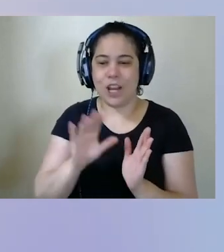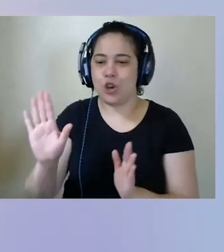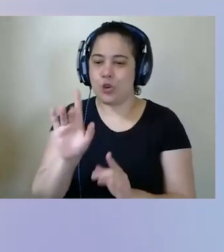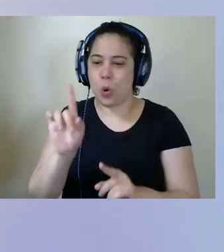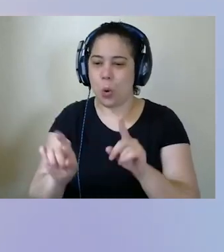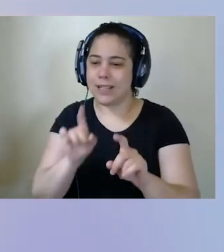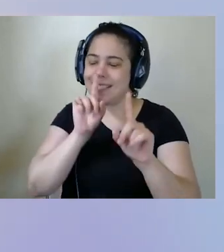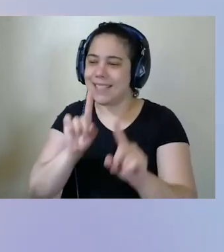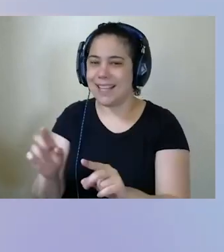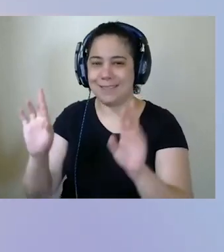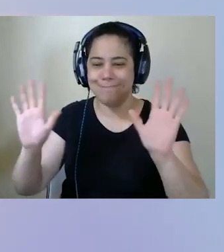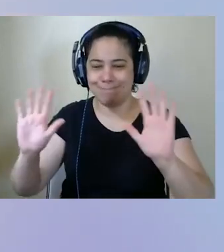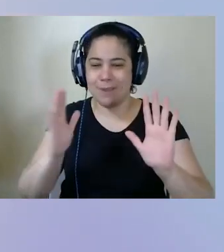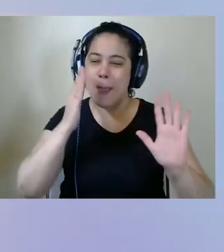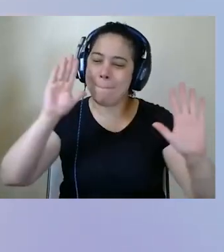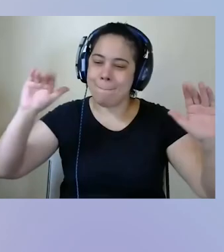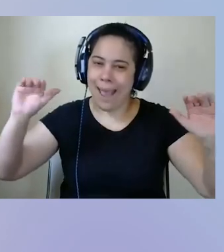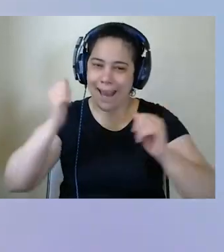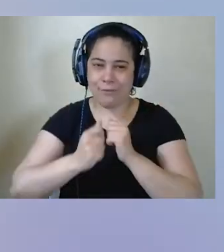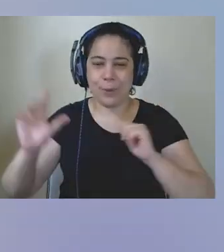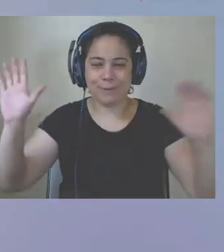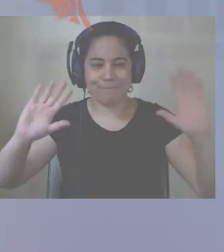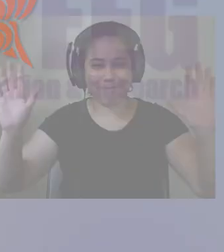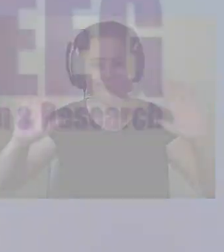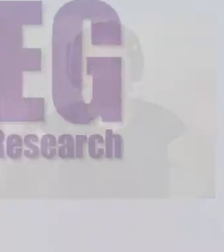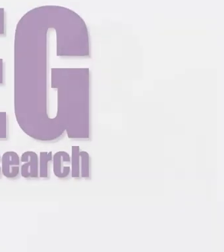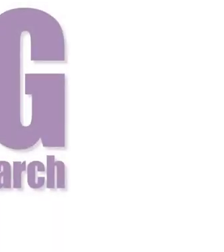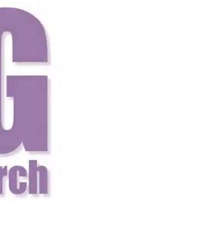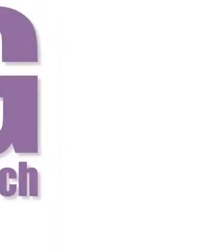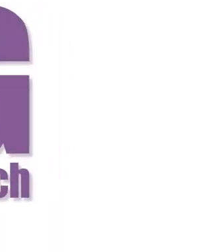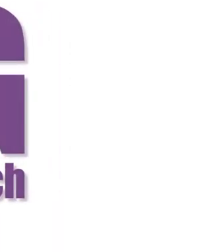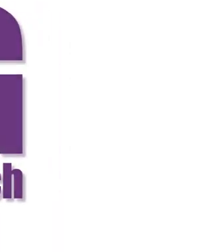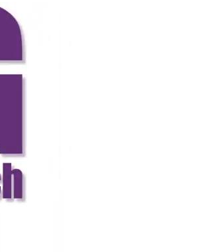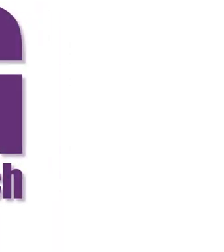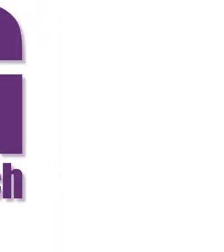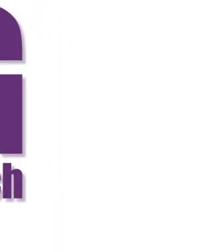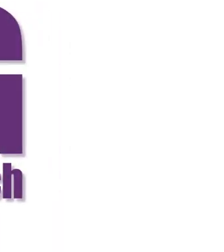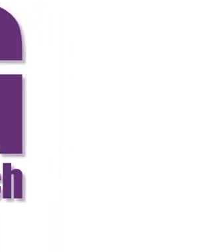Okay, bye-bye, everyone. Bye, thank you. Bye, you're welcome, bye-bye.